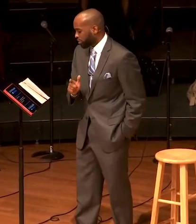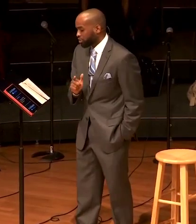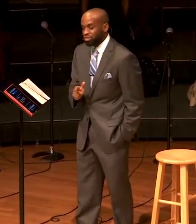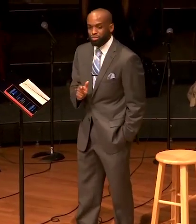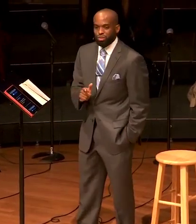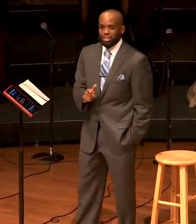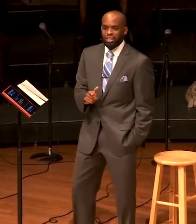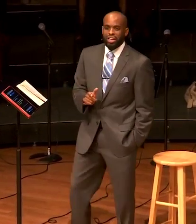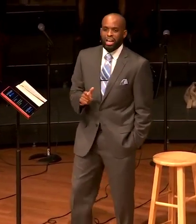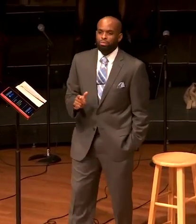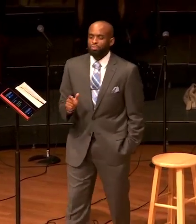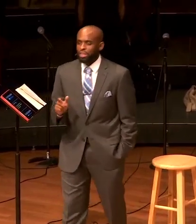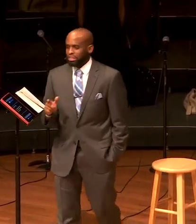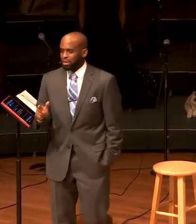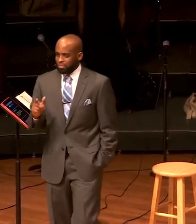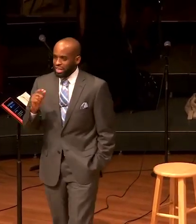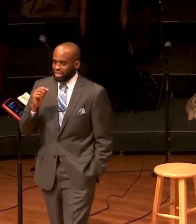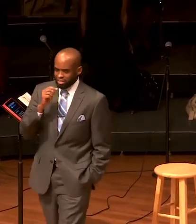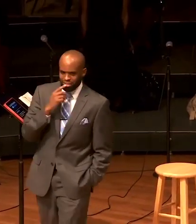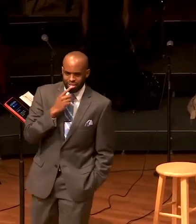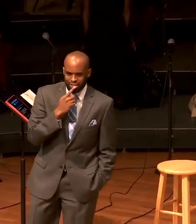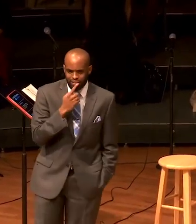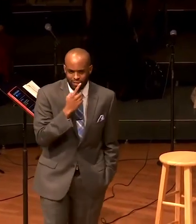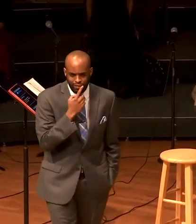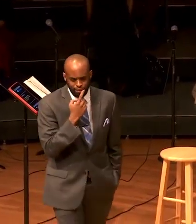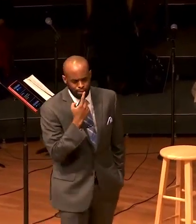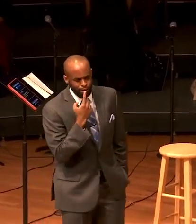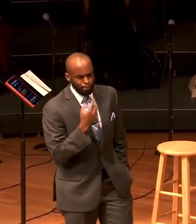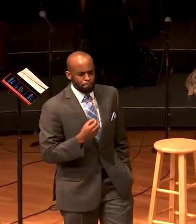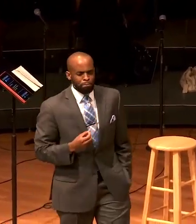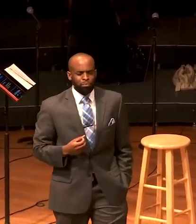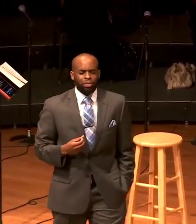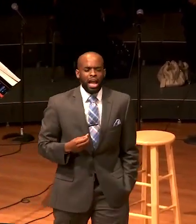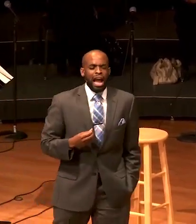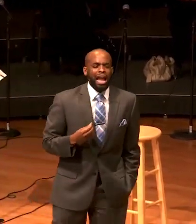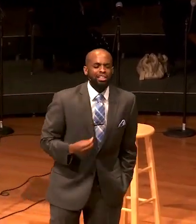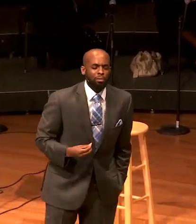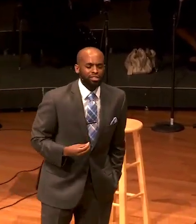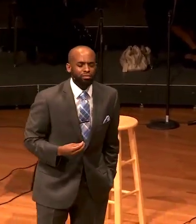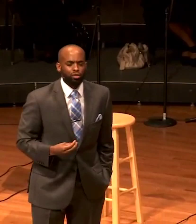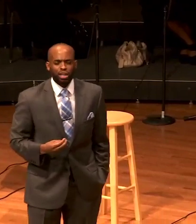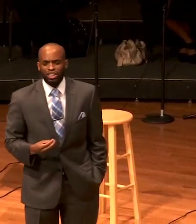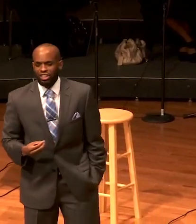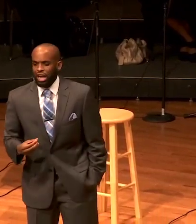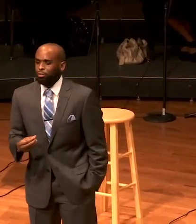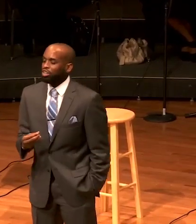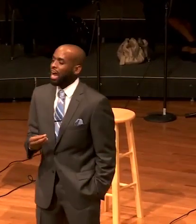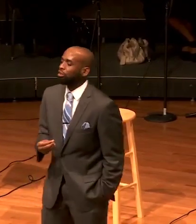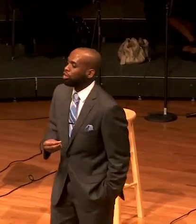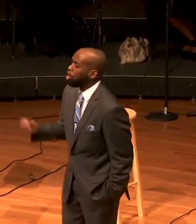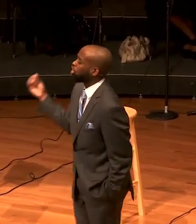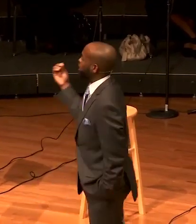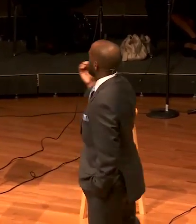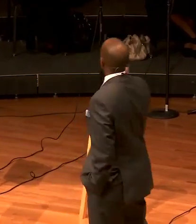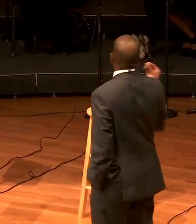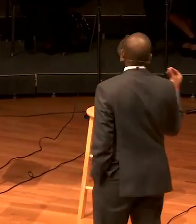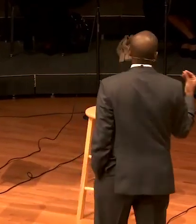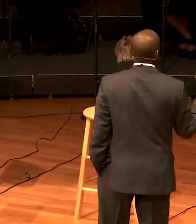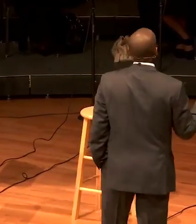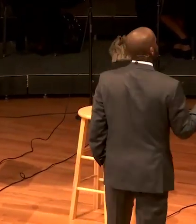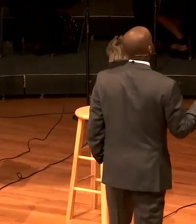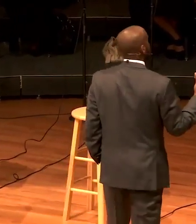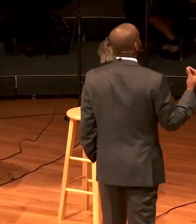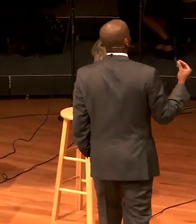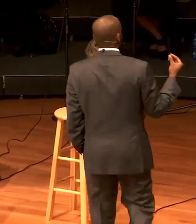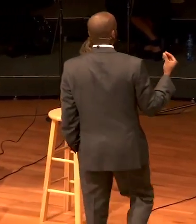fell down from the third story and was picked up dead. I asked myself the question, I wonder how long it took for them